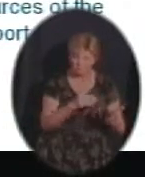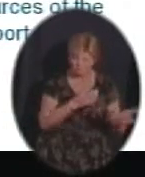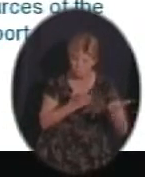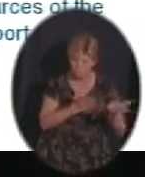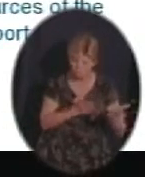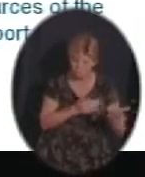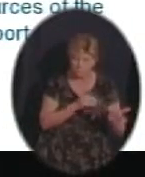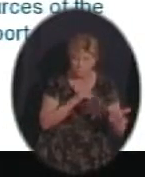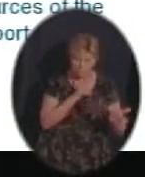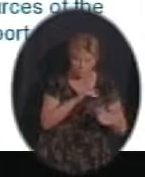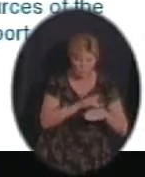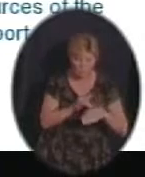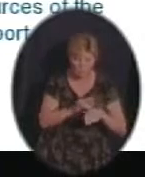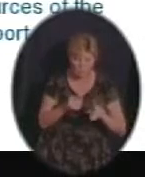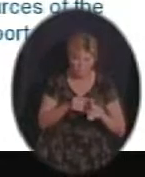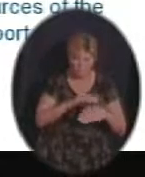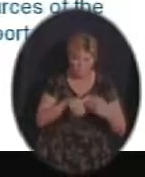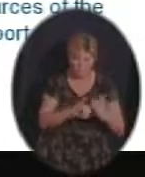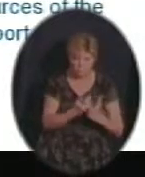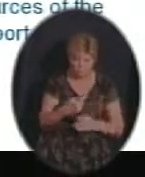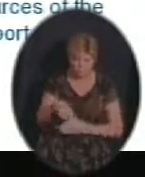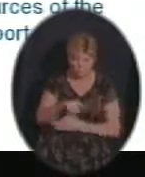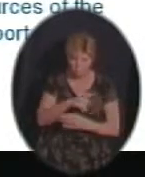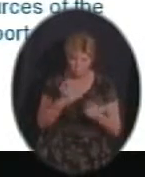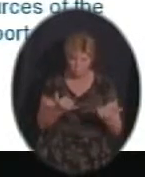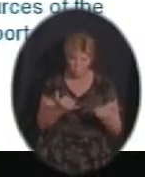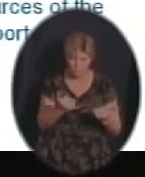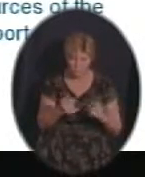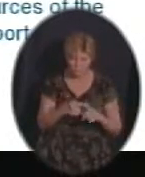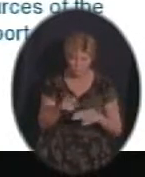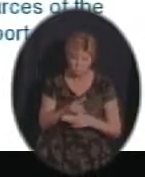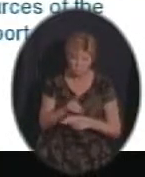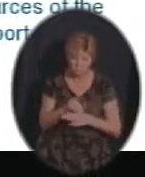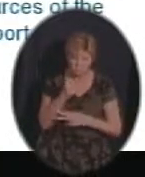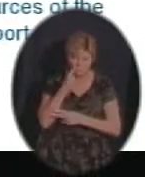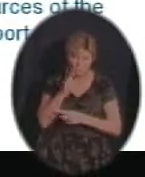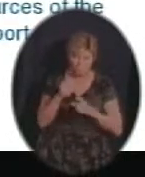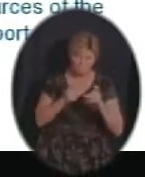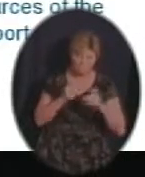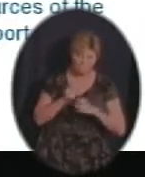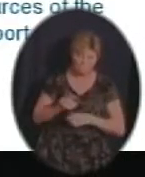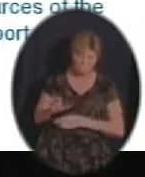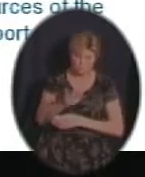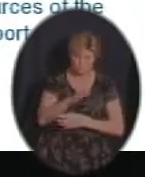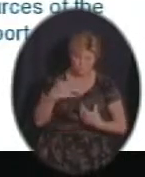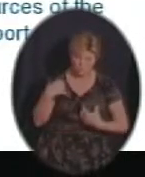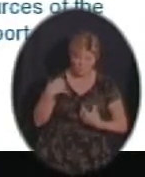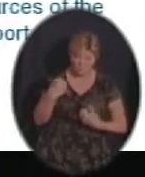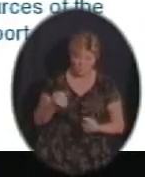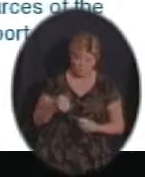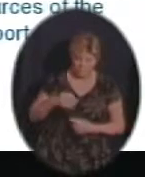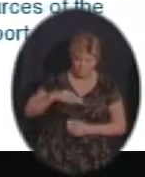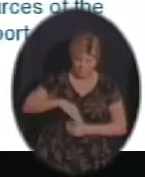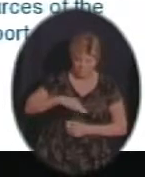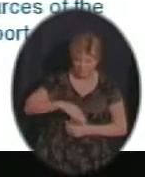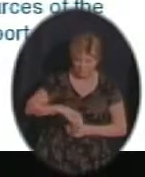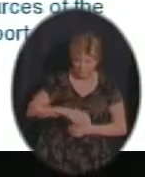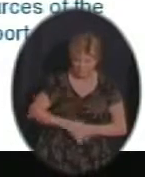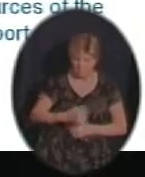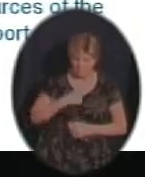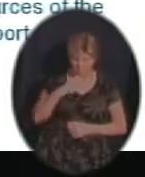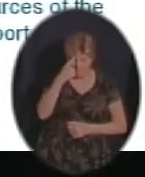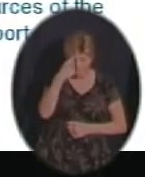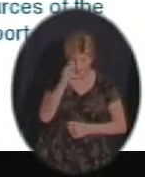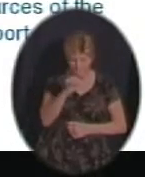wonderful tool to manage your health benefits for the future. And I think if we've done nothing else here, I think what we've done is outlined